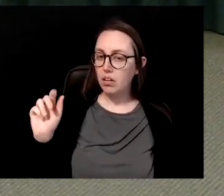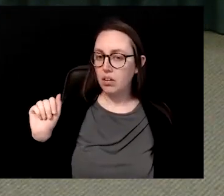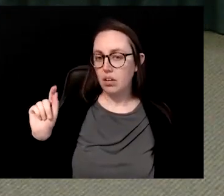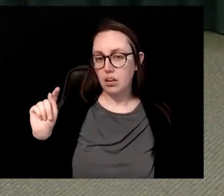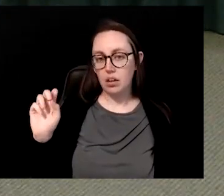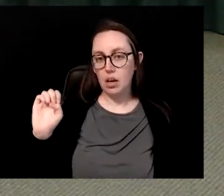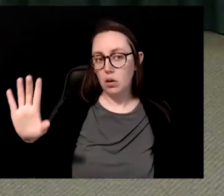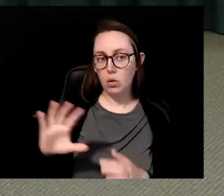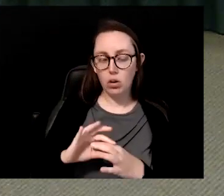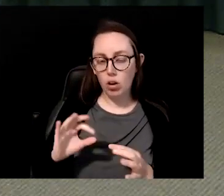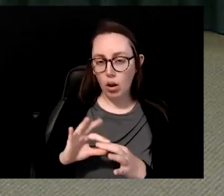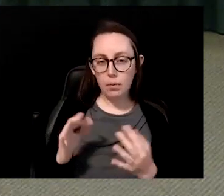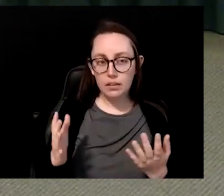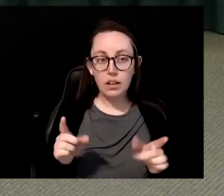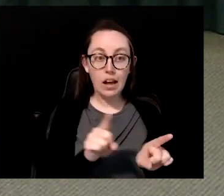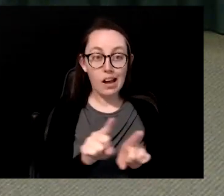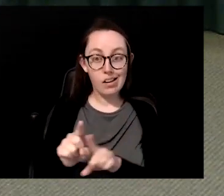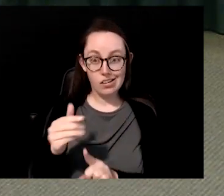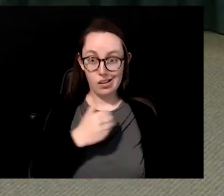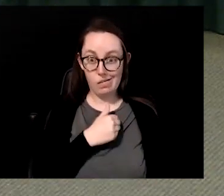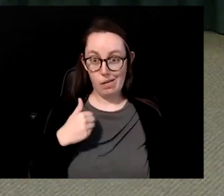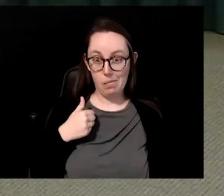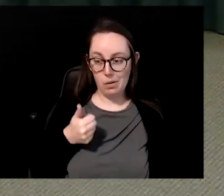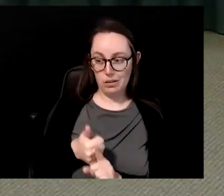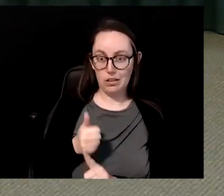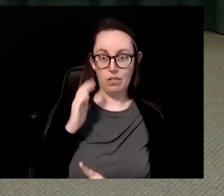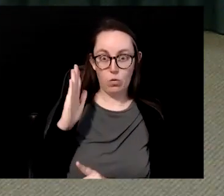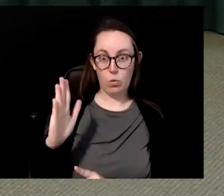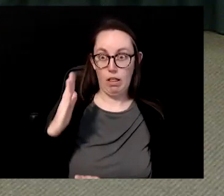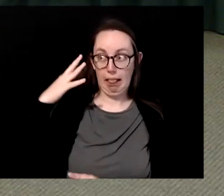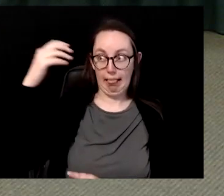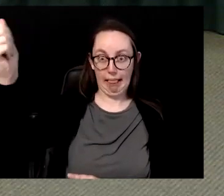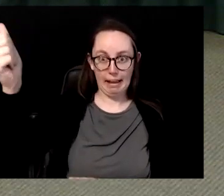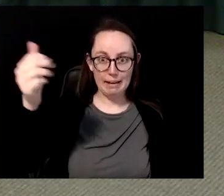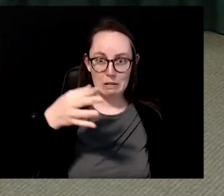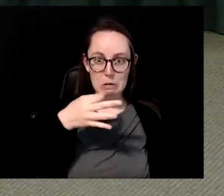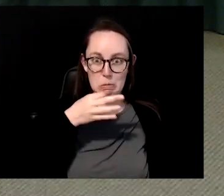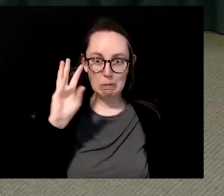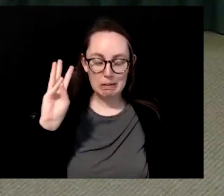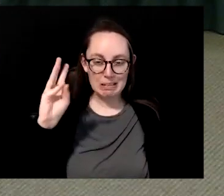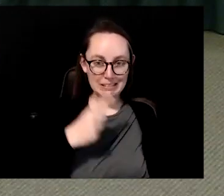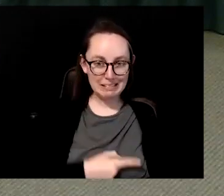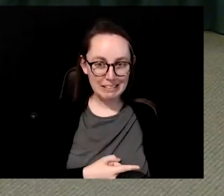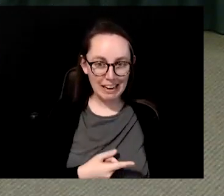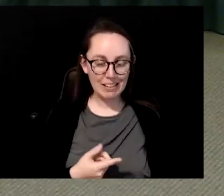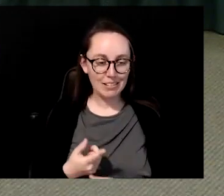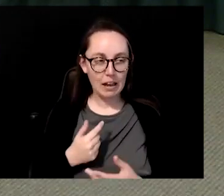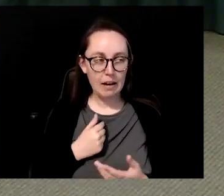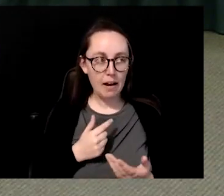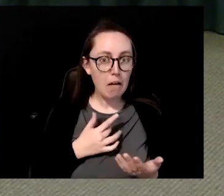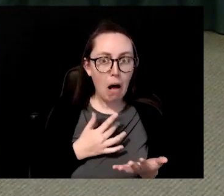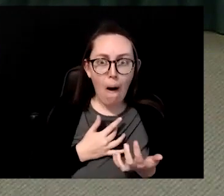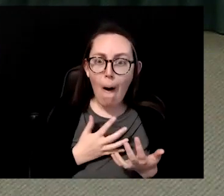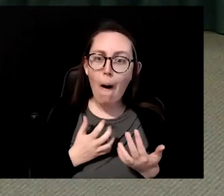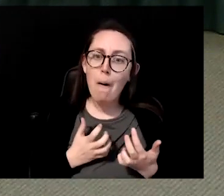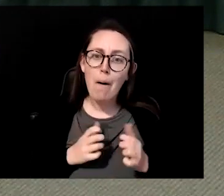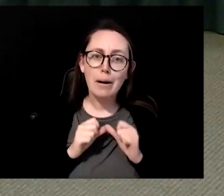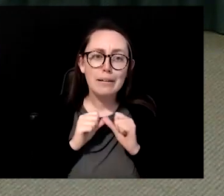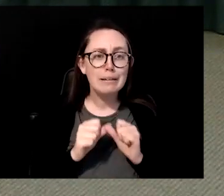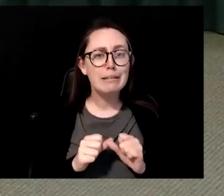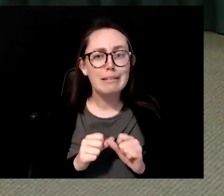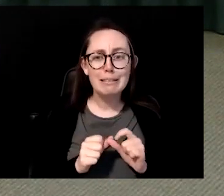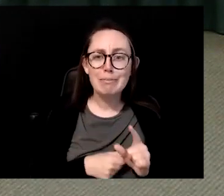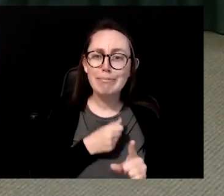outgoing members I also you know it's tempting to try to you know continue to make good impact when sometimes it's so hard